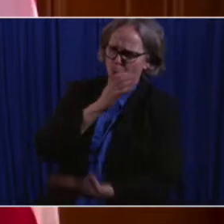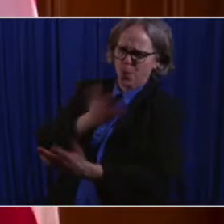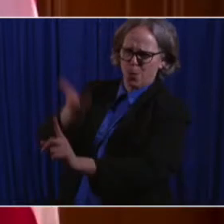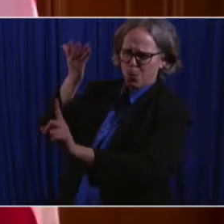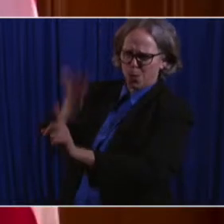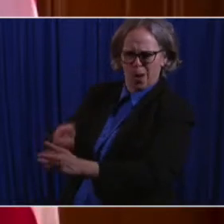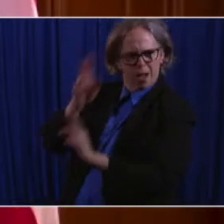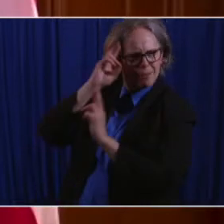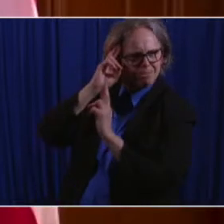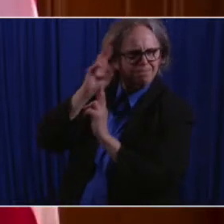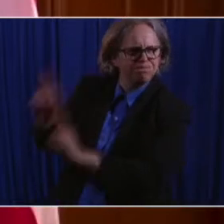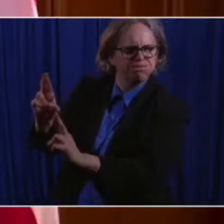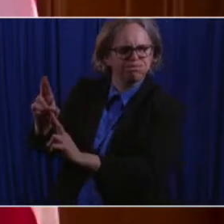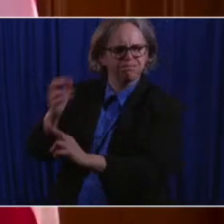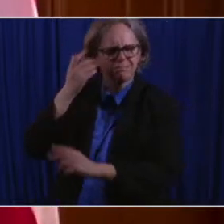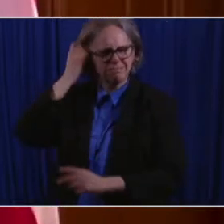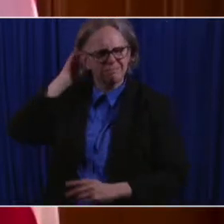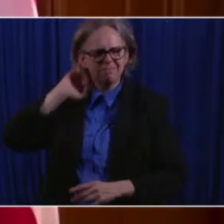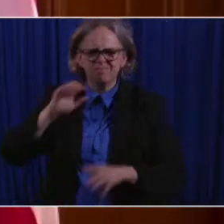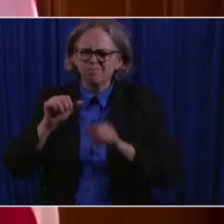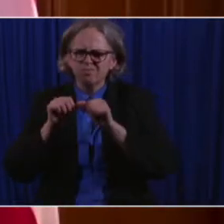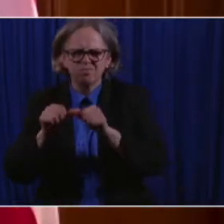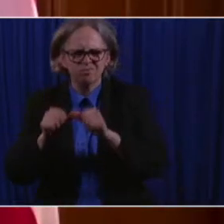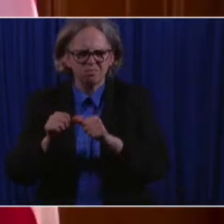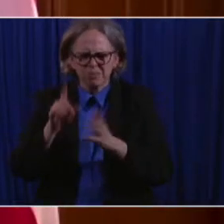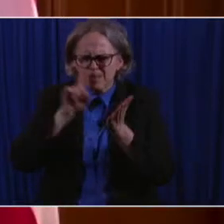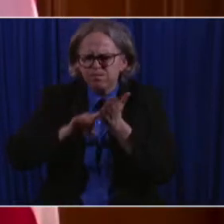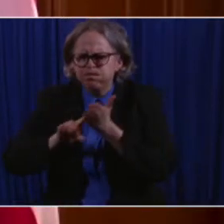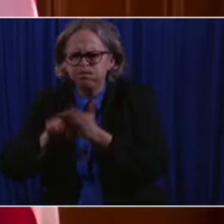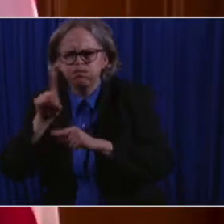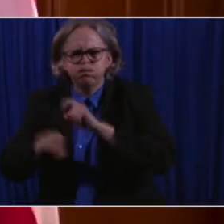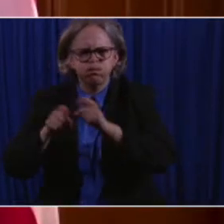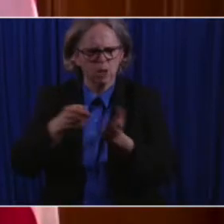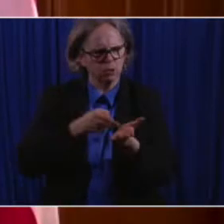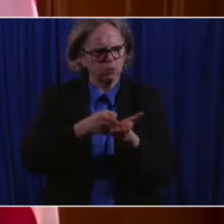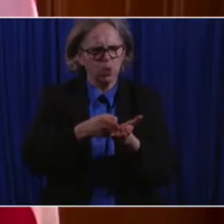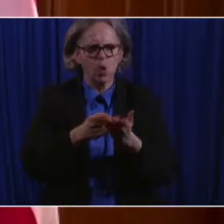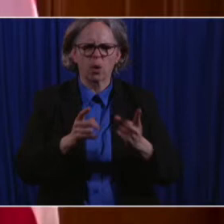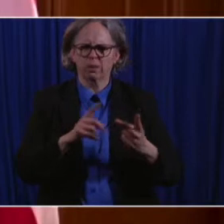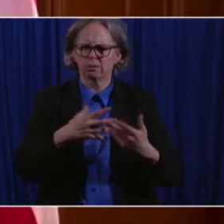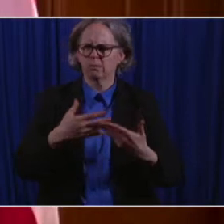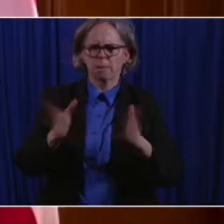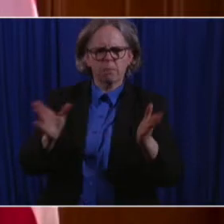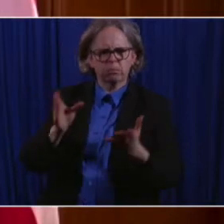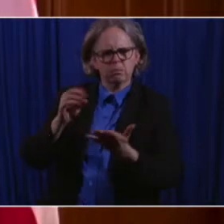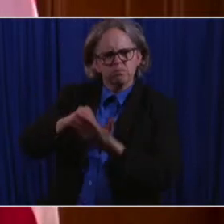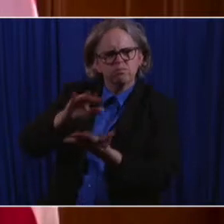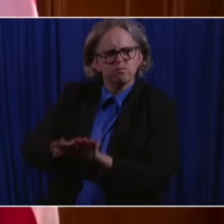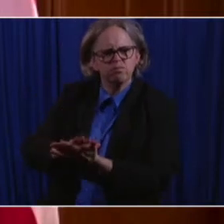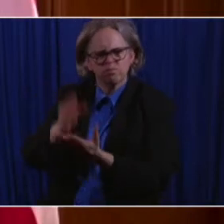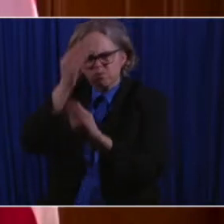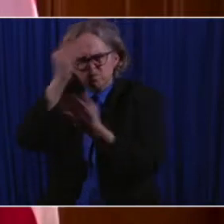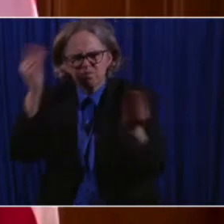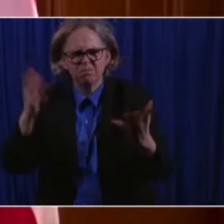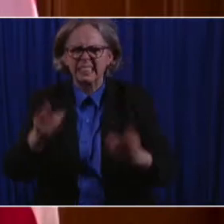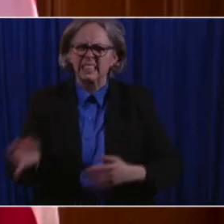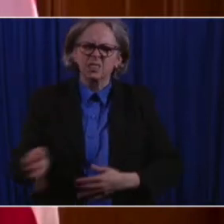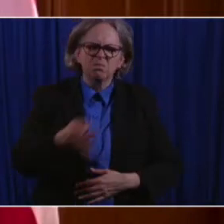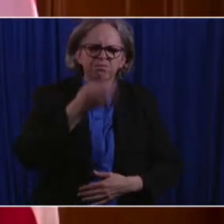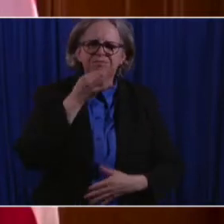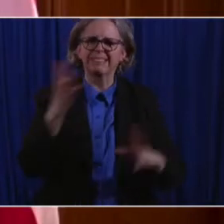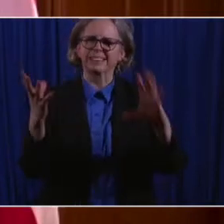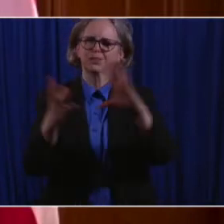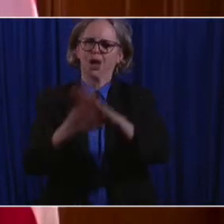his relentless pursuit of the truth, relentless pursuit of public records, for his storytelling, coverage of